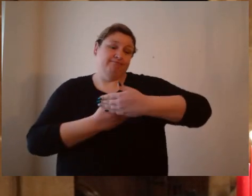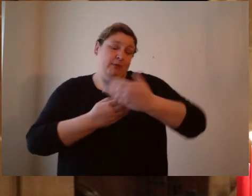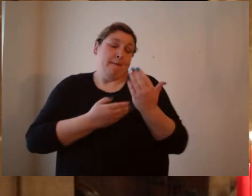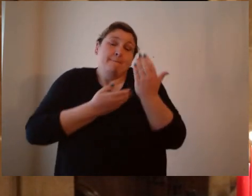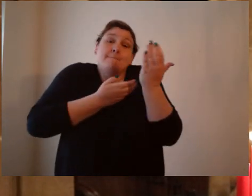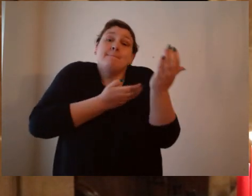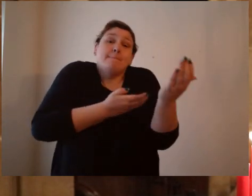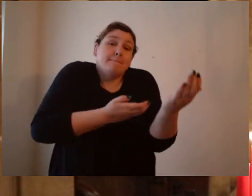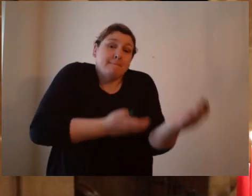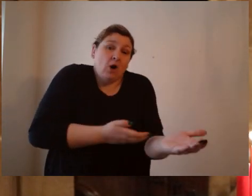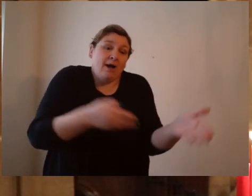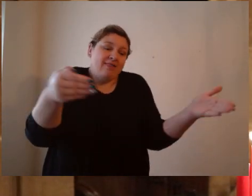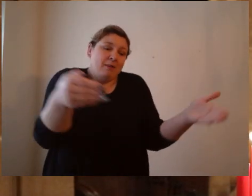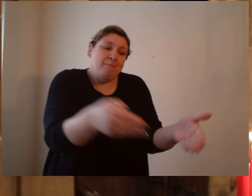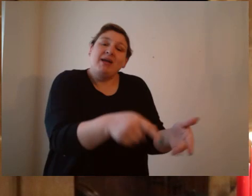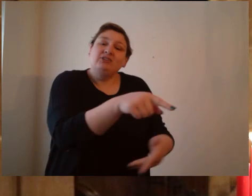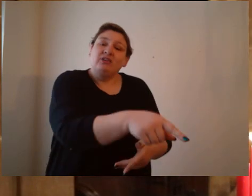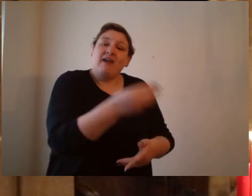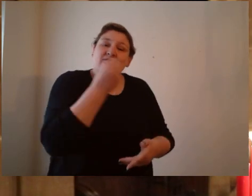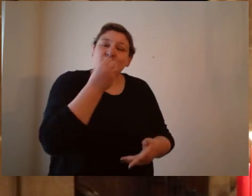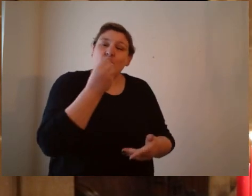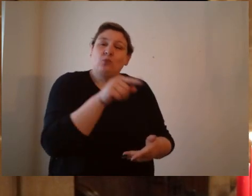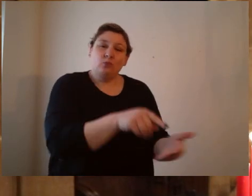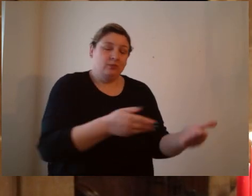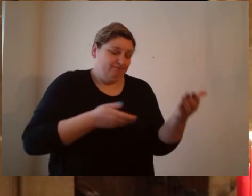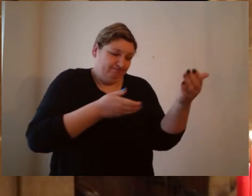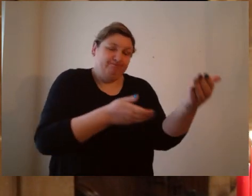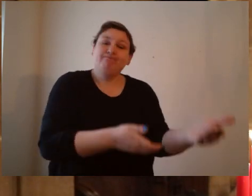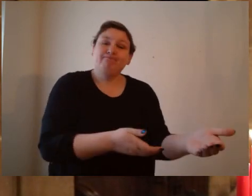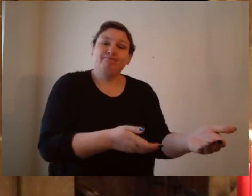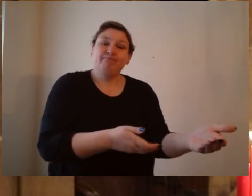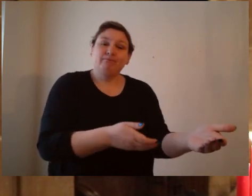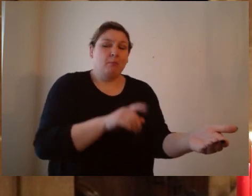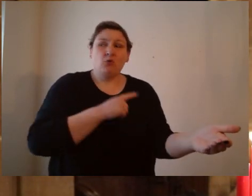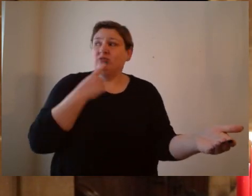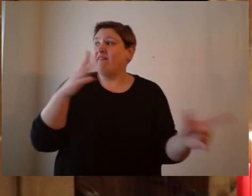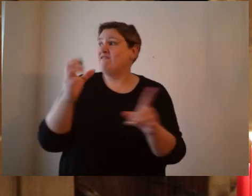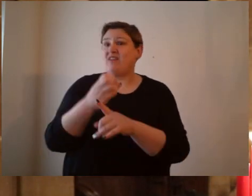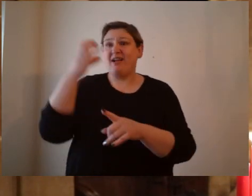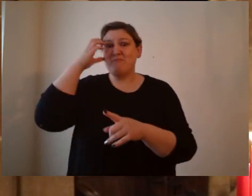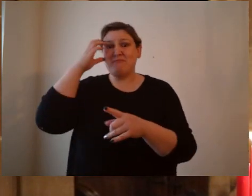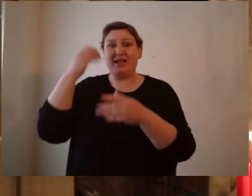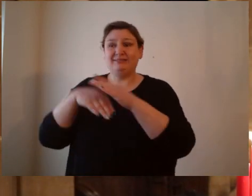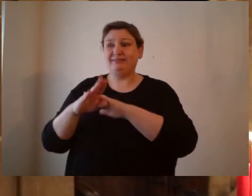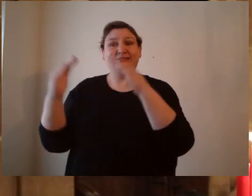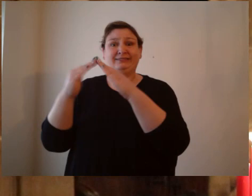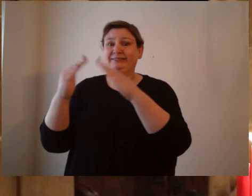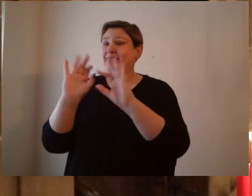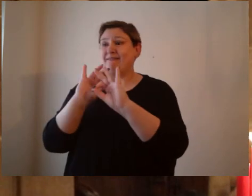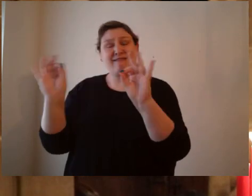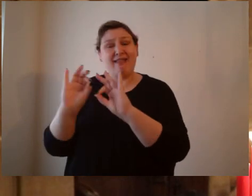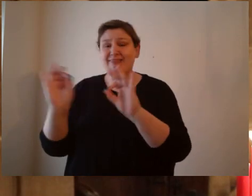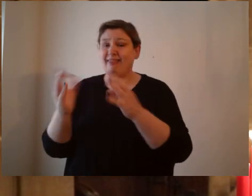and laid him in a manger, because there was no place for them in the